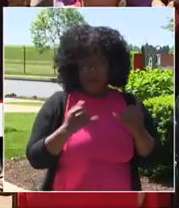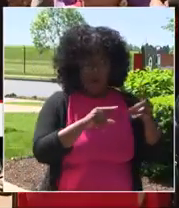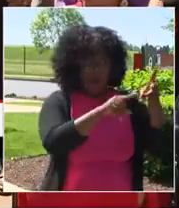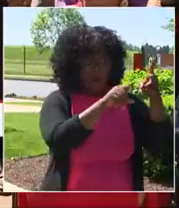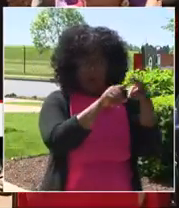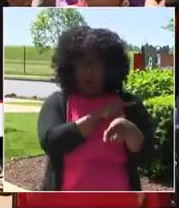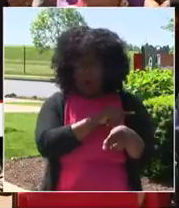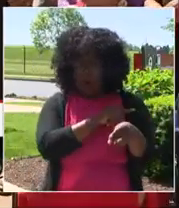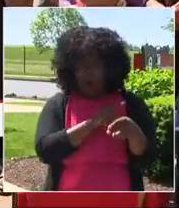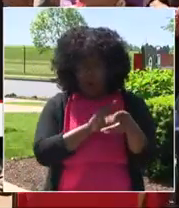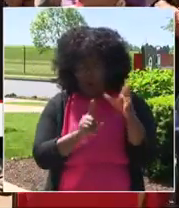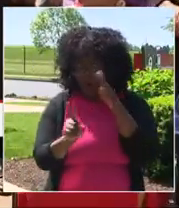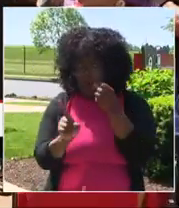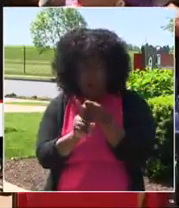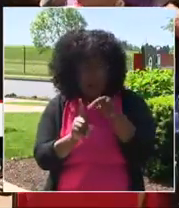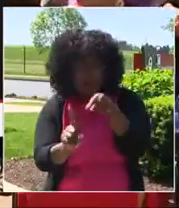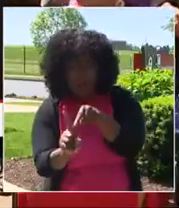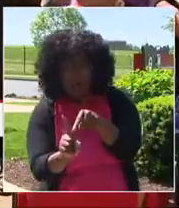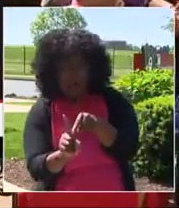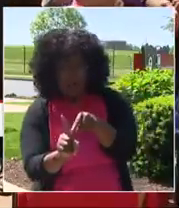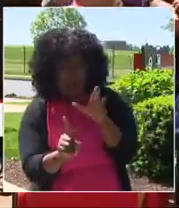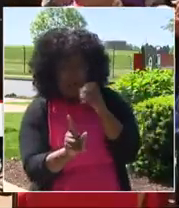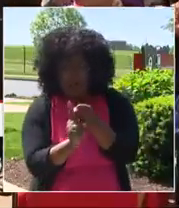other, correct? Sure. Wayne?